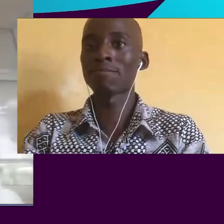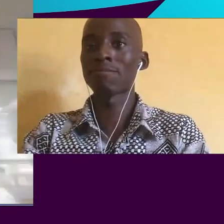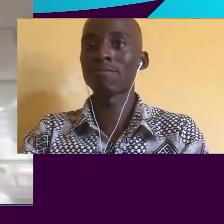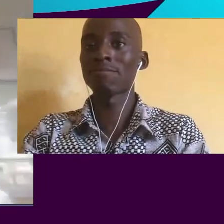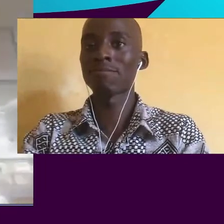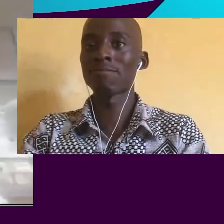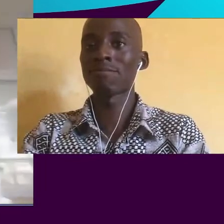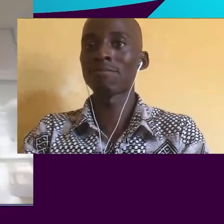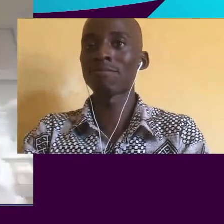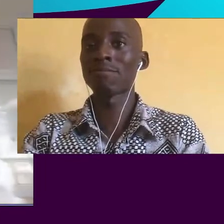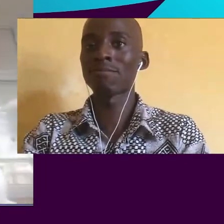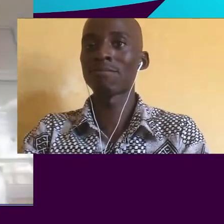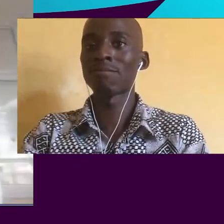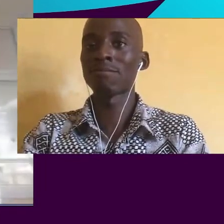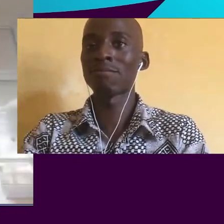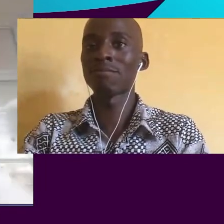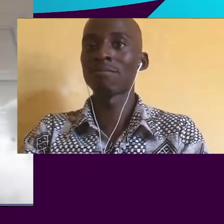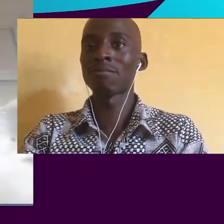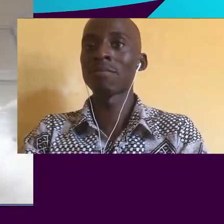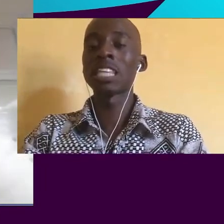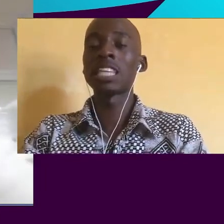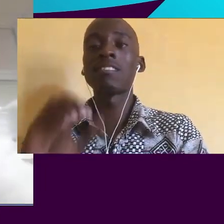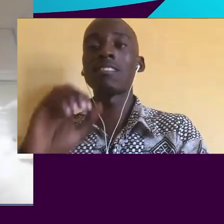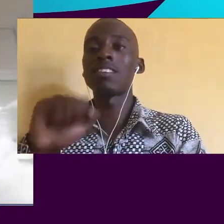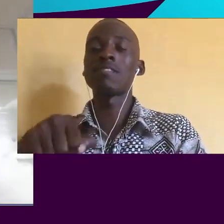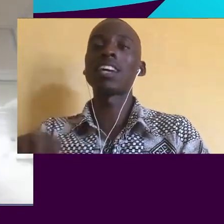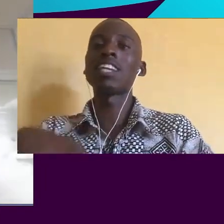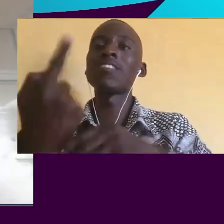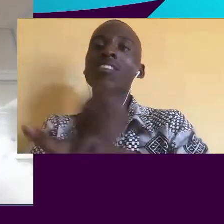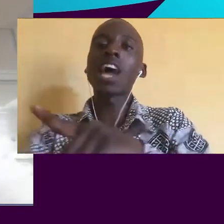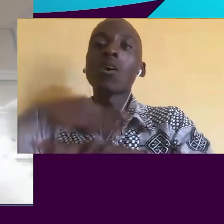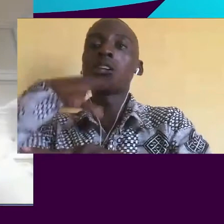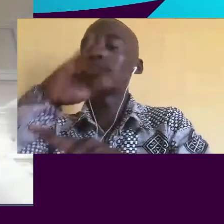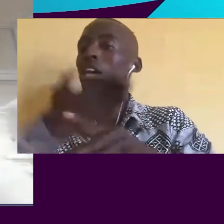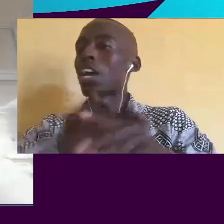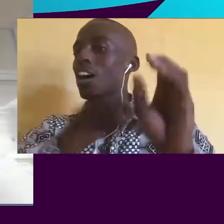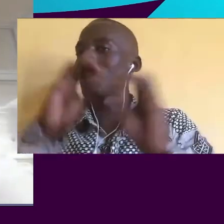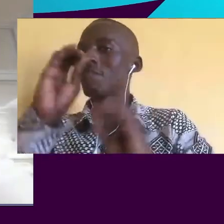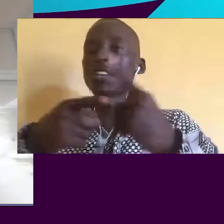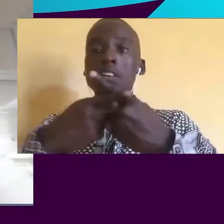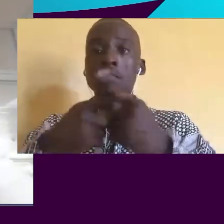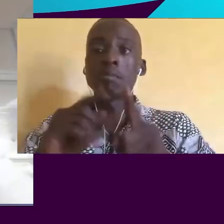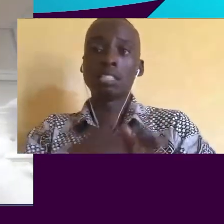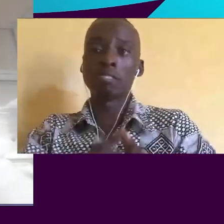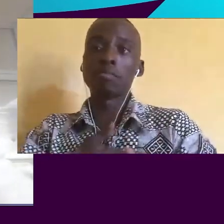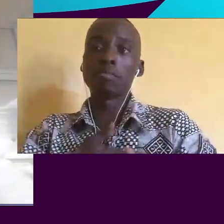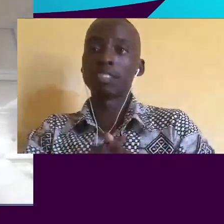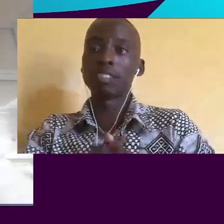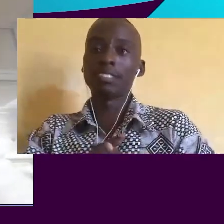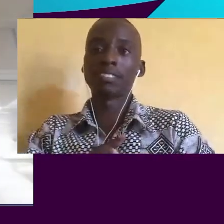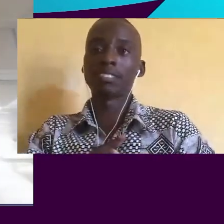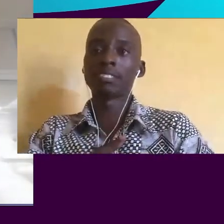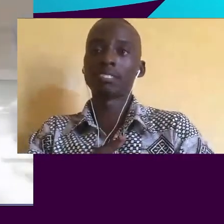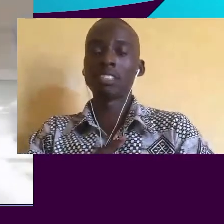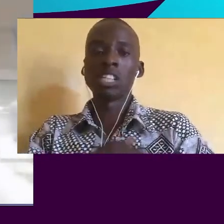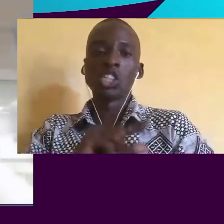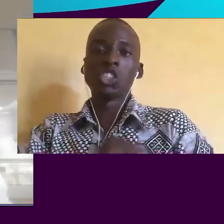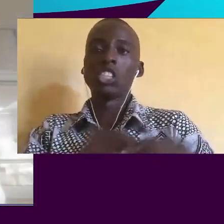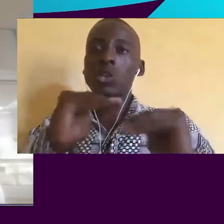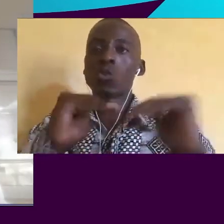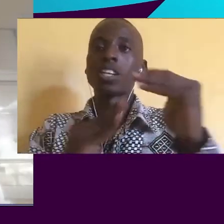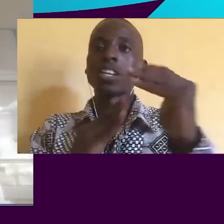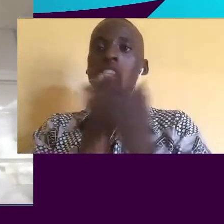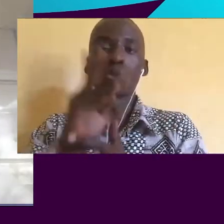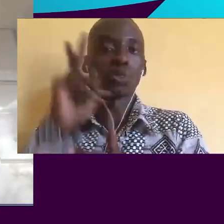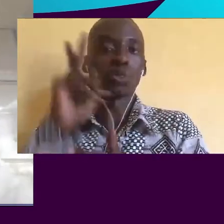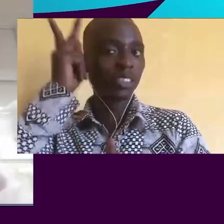Yeah, if I could give you an hour to speak, but I don't have it. But please take us through what gender equality through premier skills entails. When